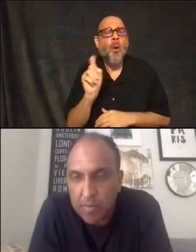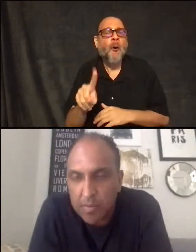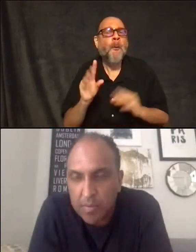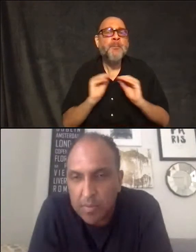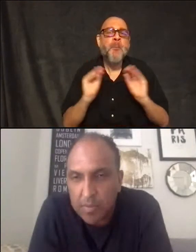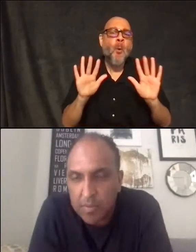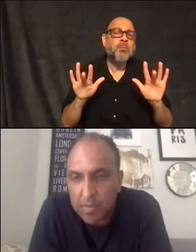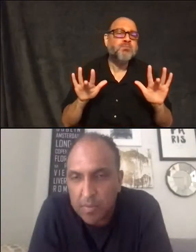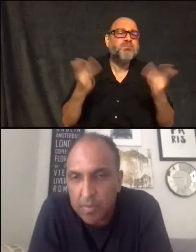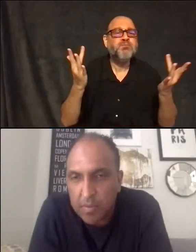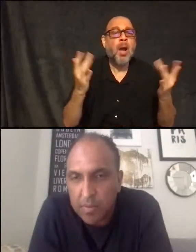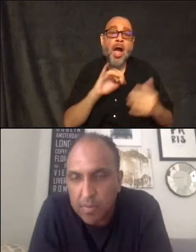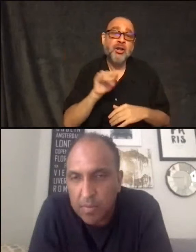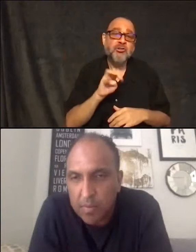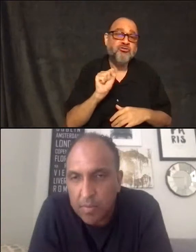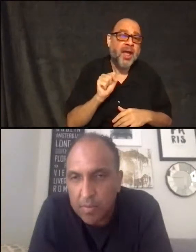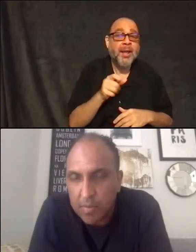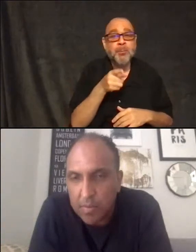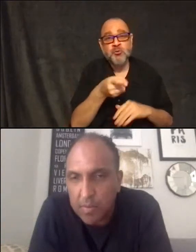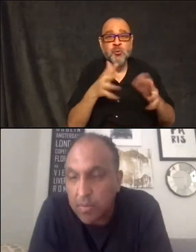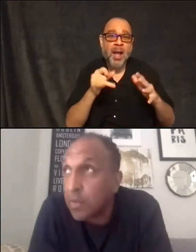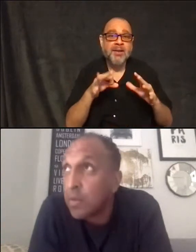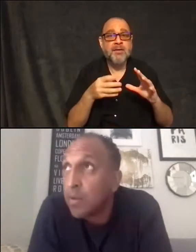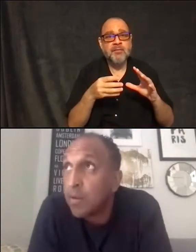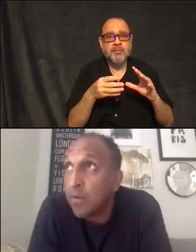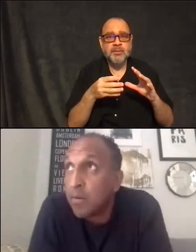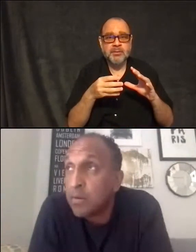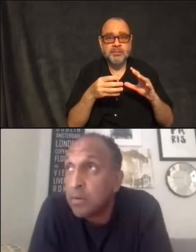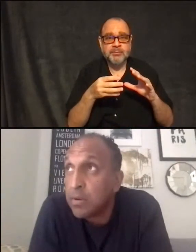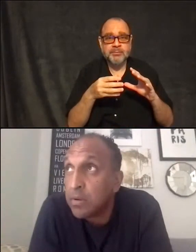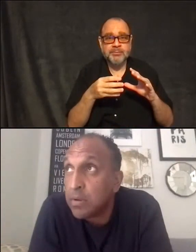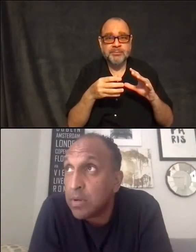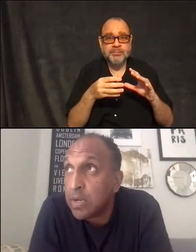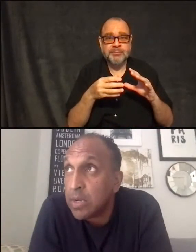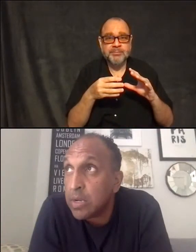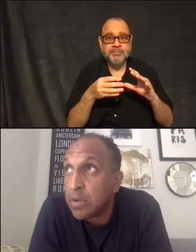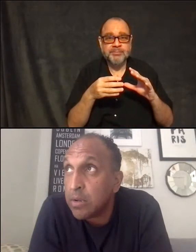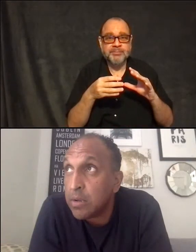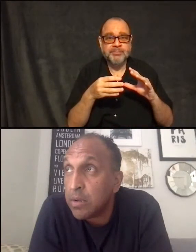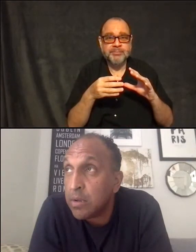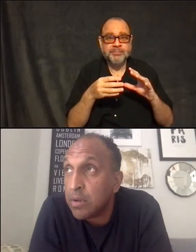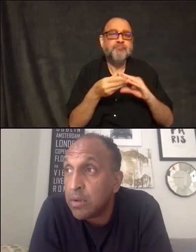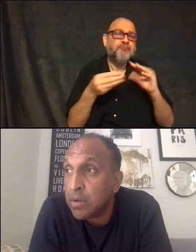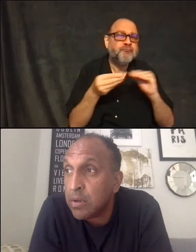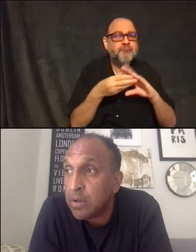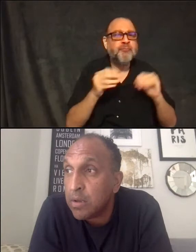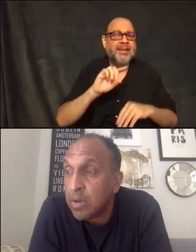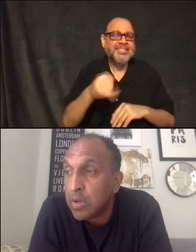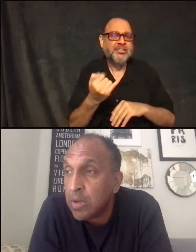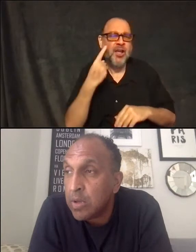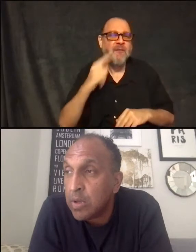well, James, you alluded to one like with um, DJing for George Clinton, but like